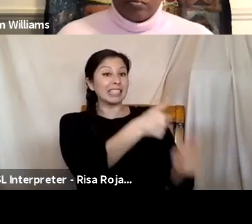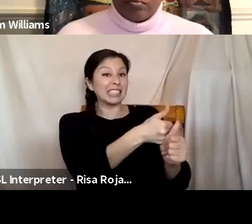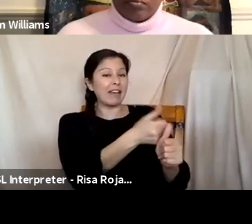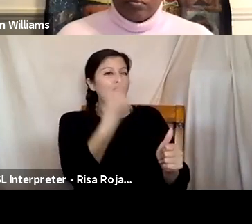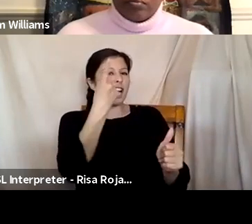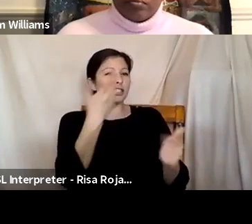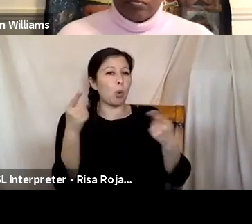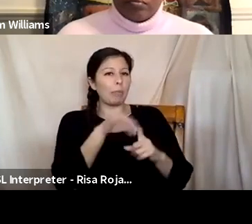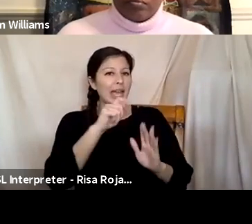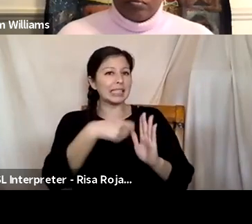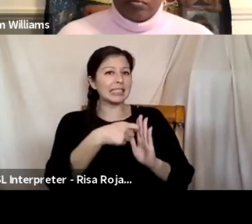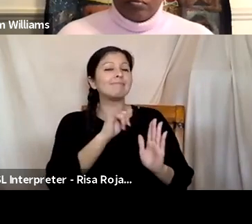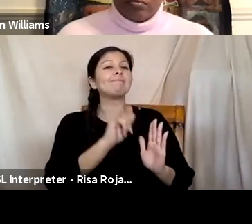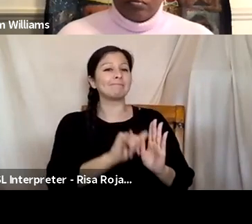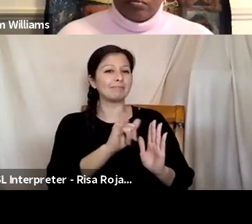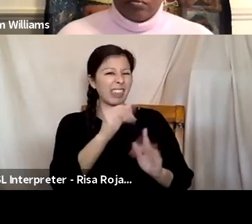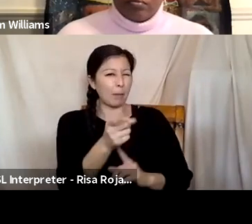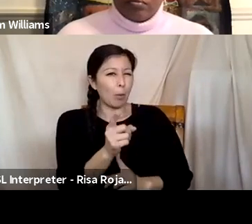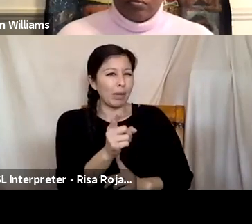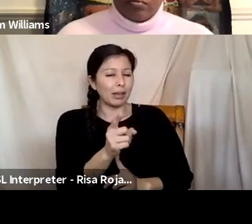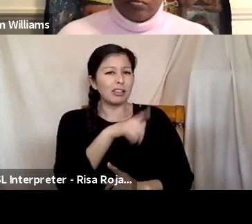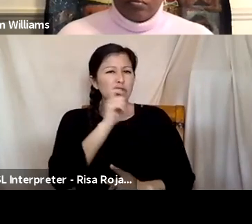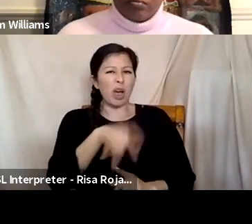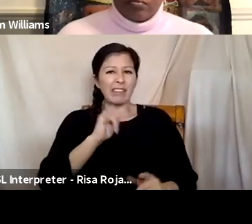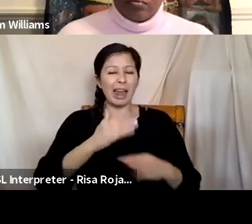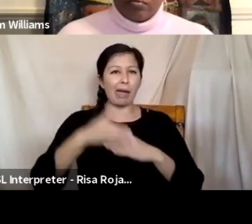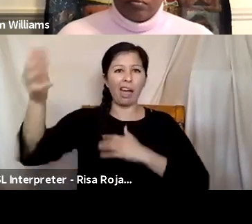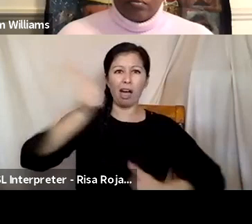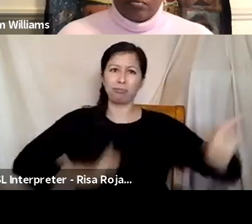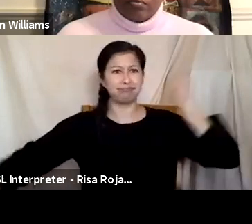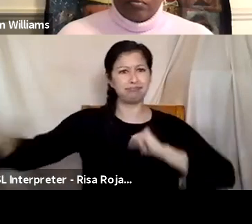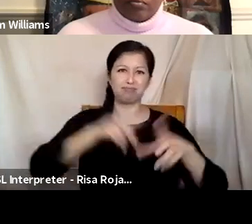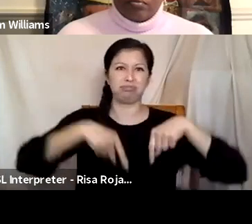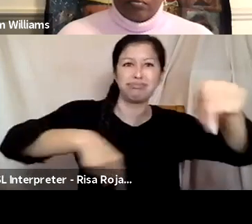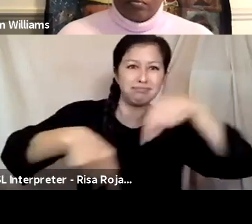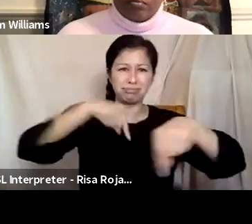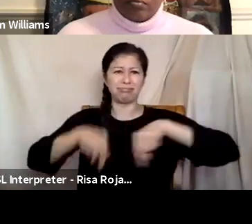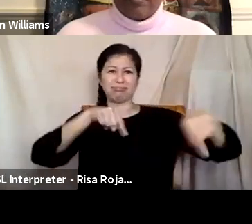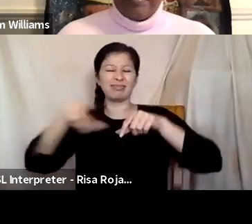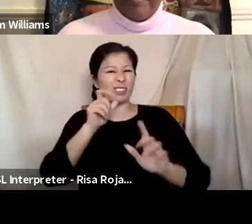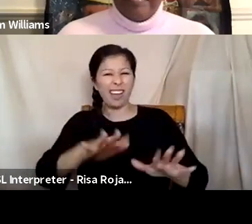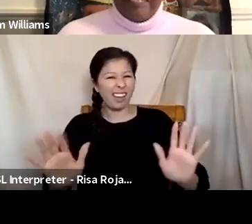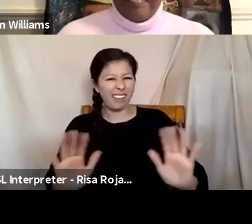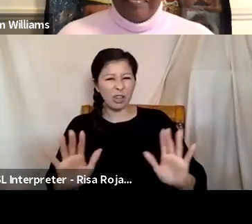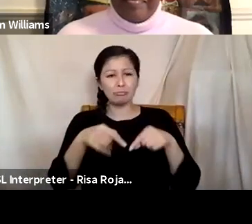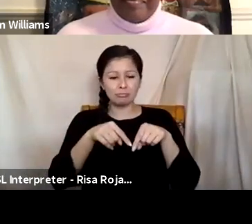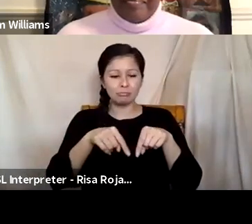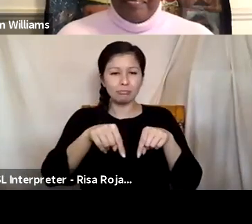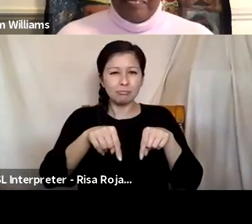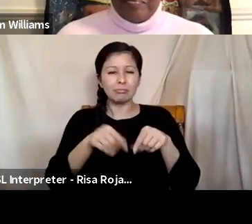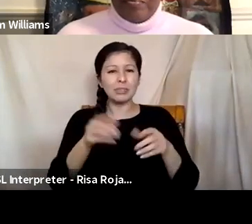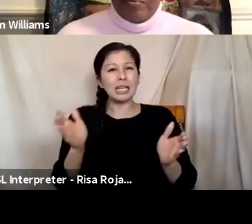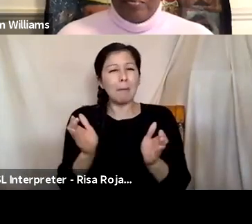what's happening in the scene in that moment. They don't have to go crazy forward, backwards, all over the place. You can do